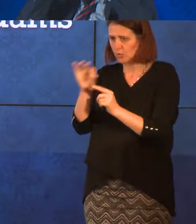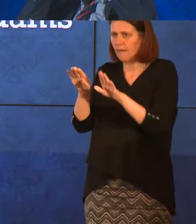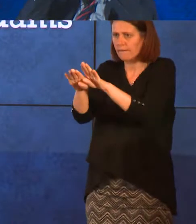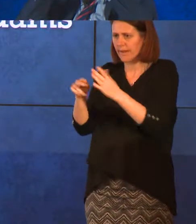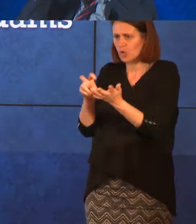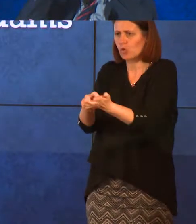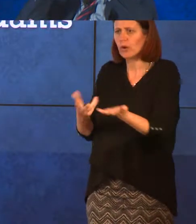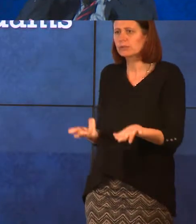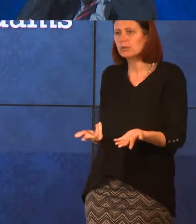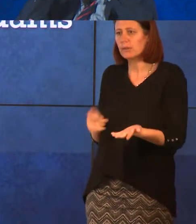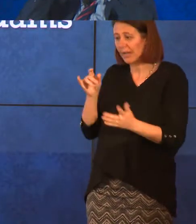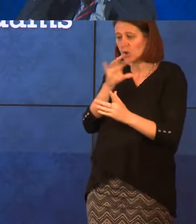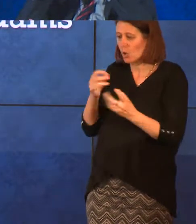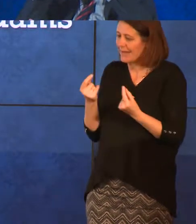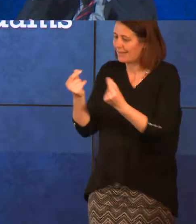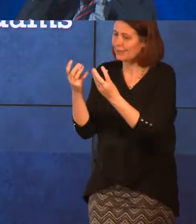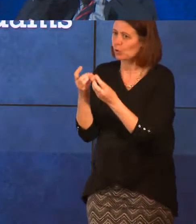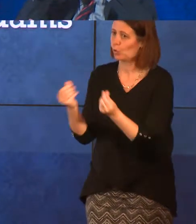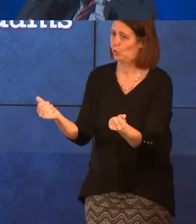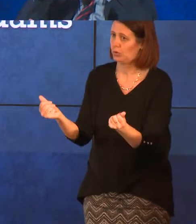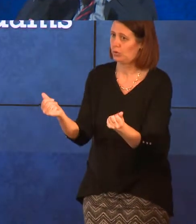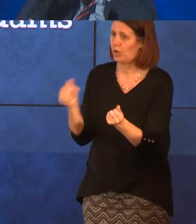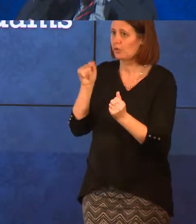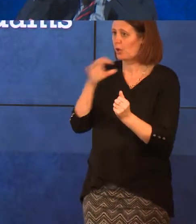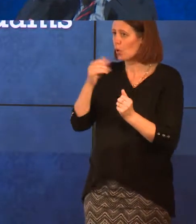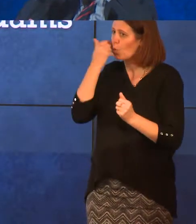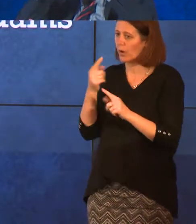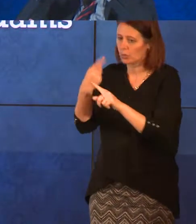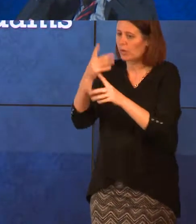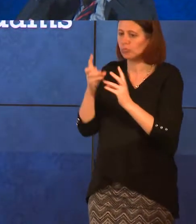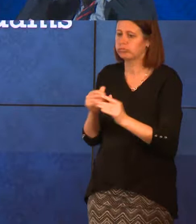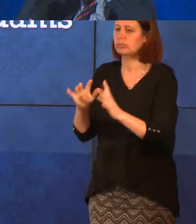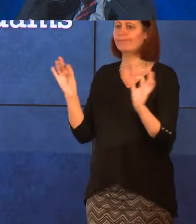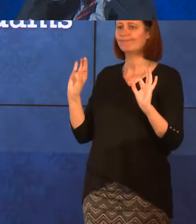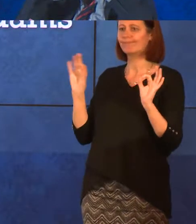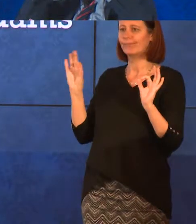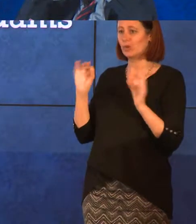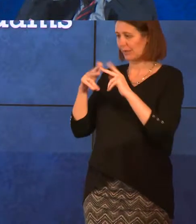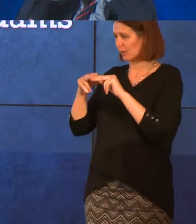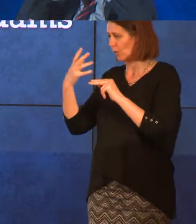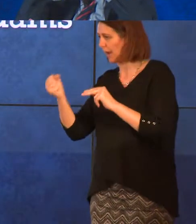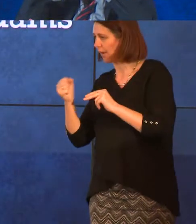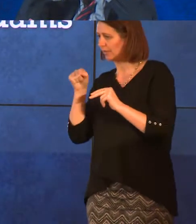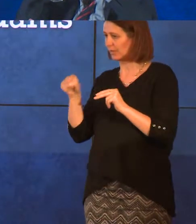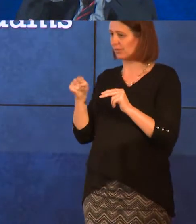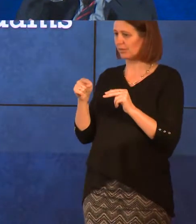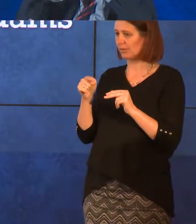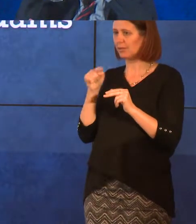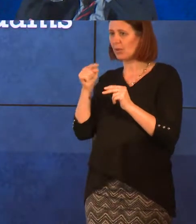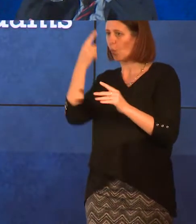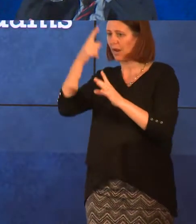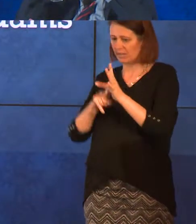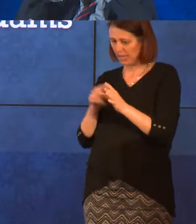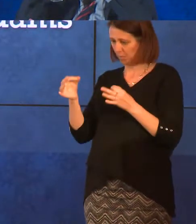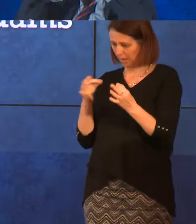that, but they're not necessarily easy solutions and they're not always quick. So when you've got these sort of, you know, yearly plans, that